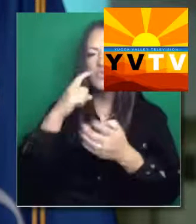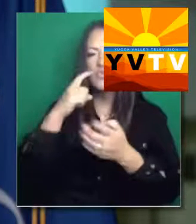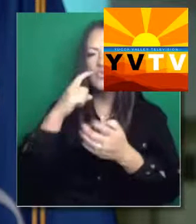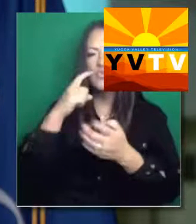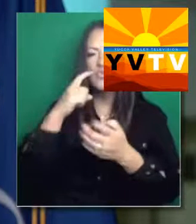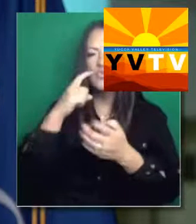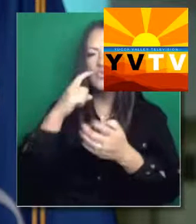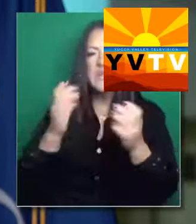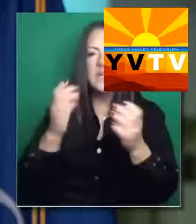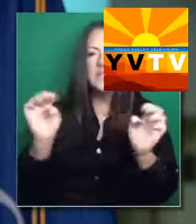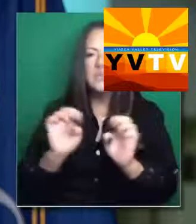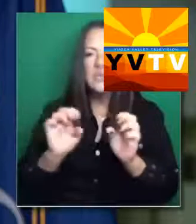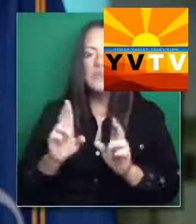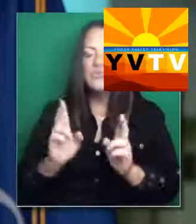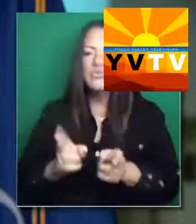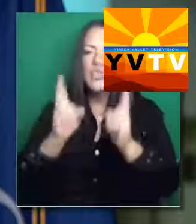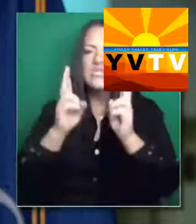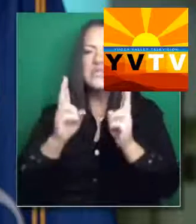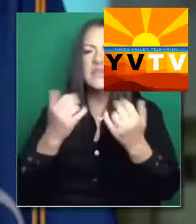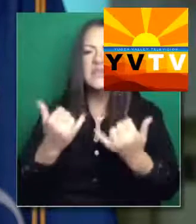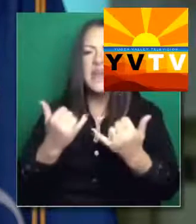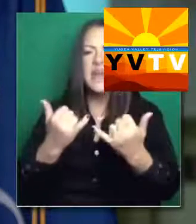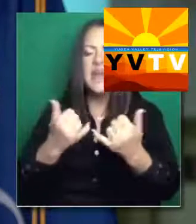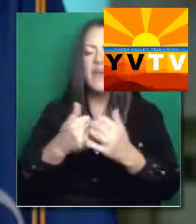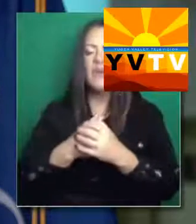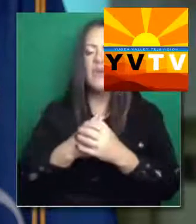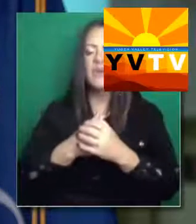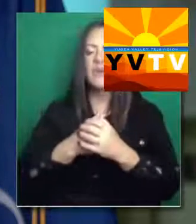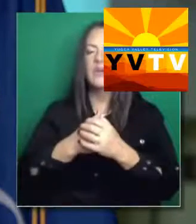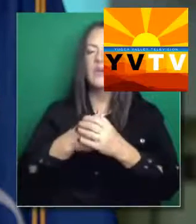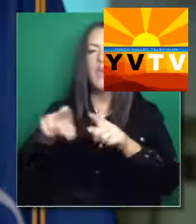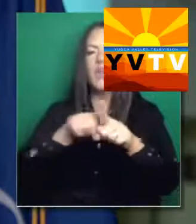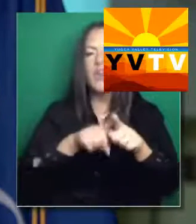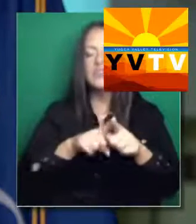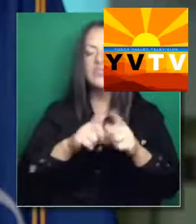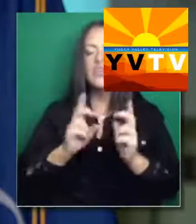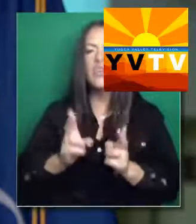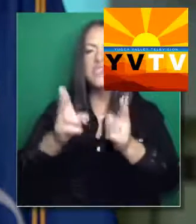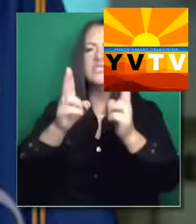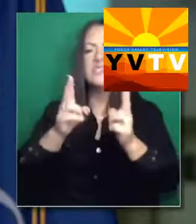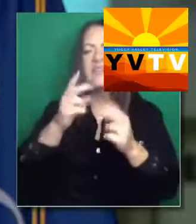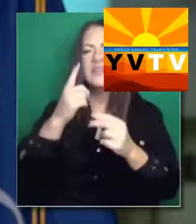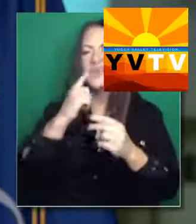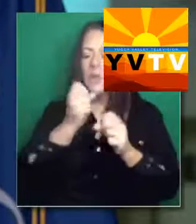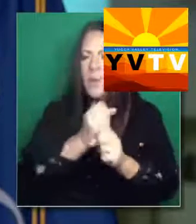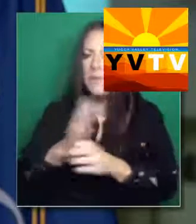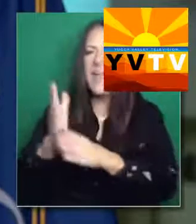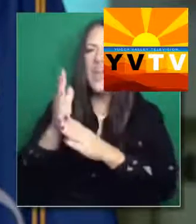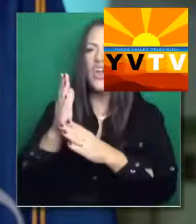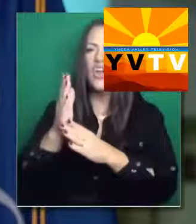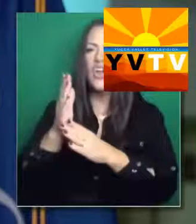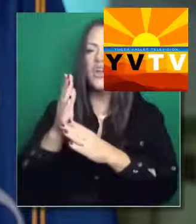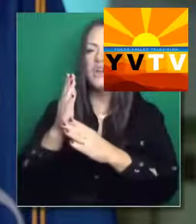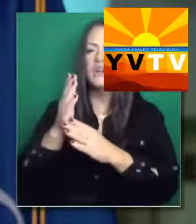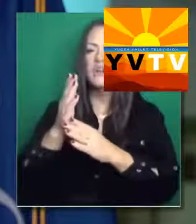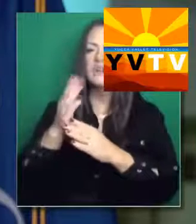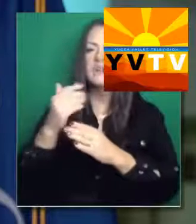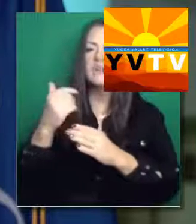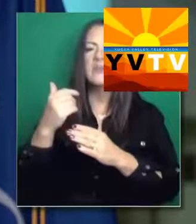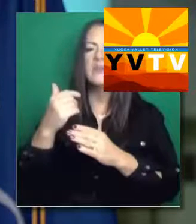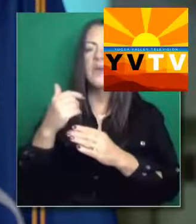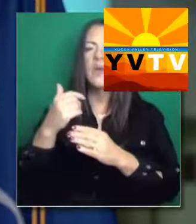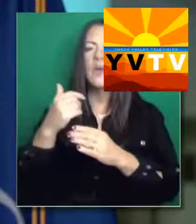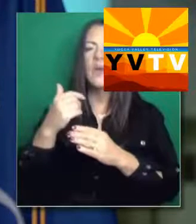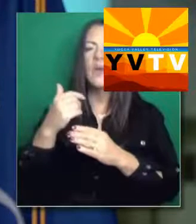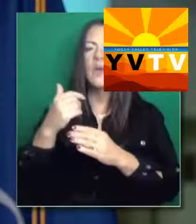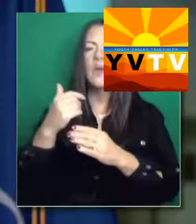as it relates to potential early action, but also the urgency to be prepared as we move away from room key